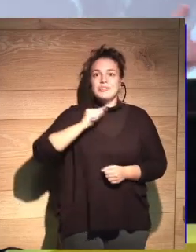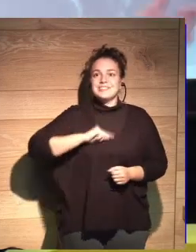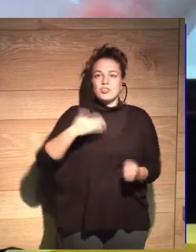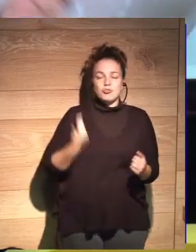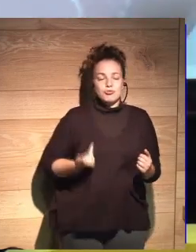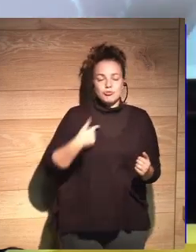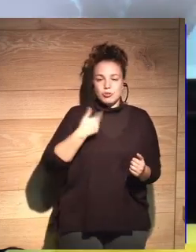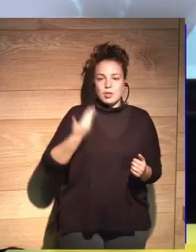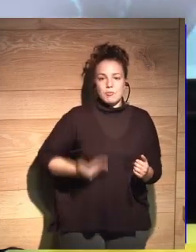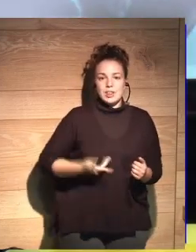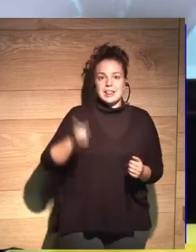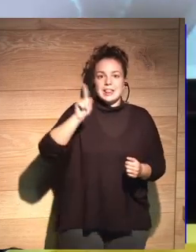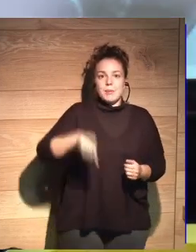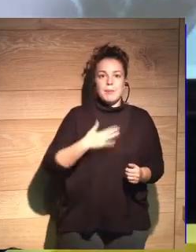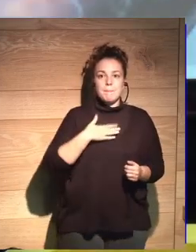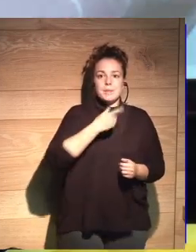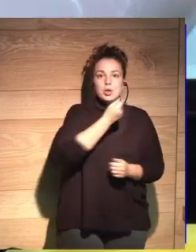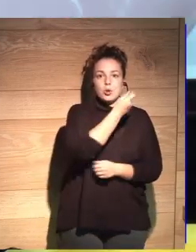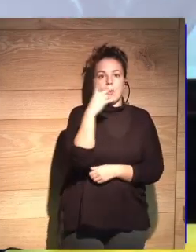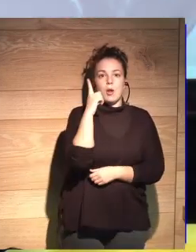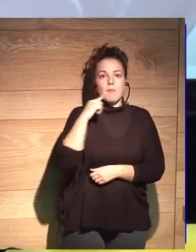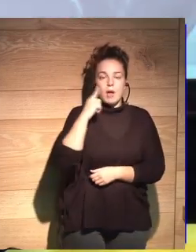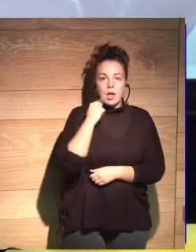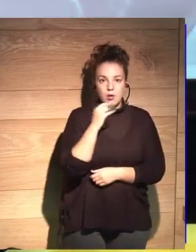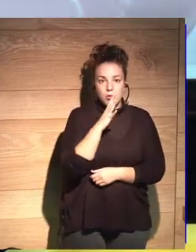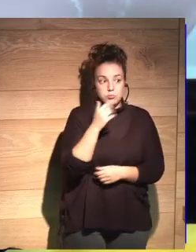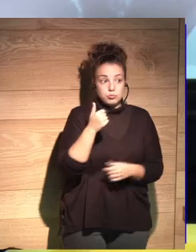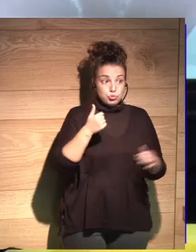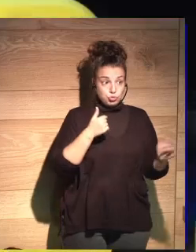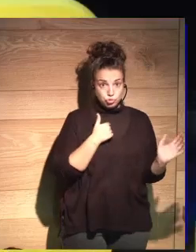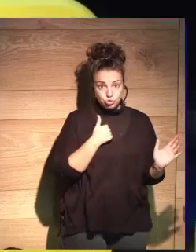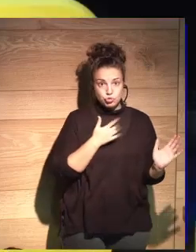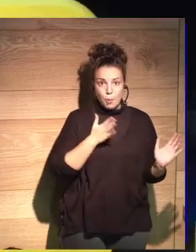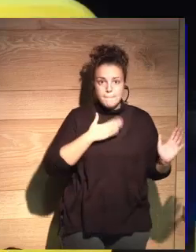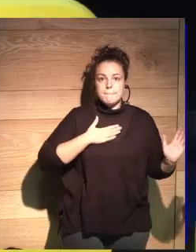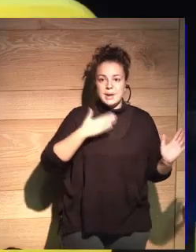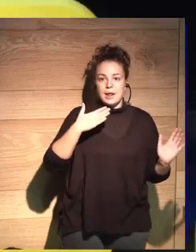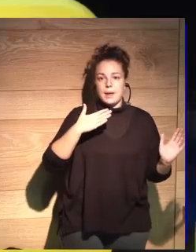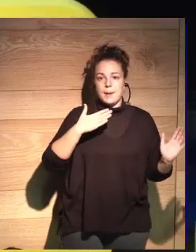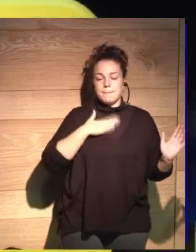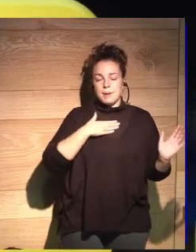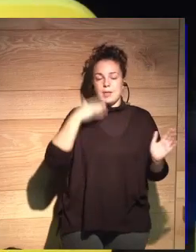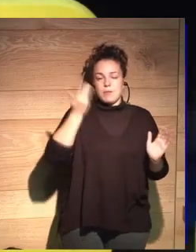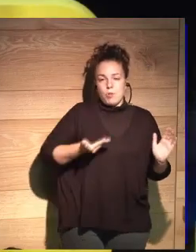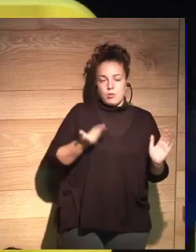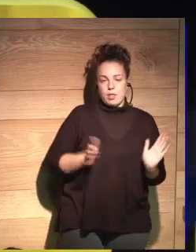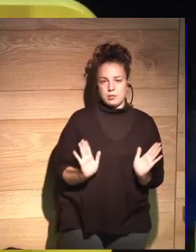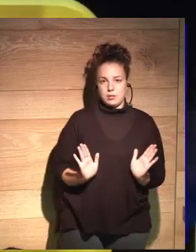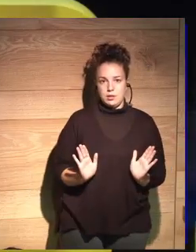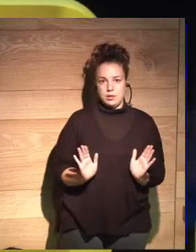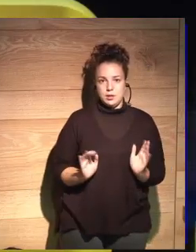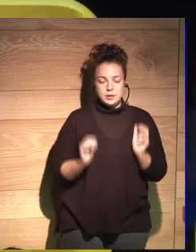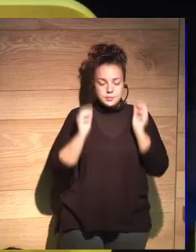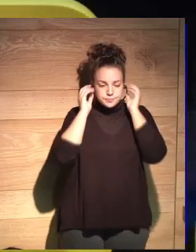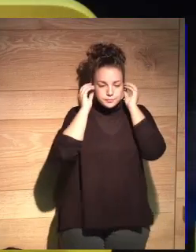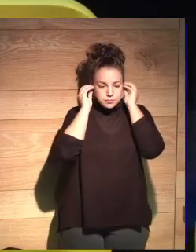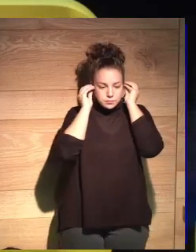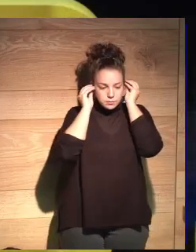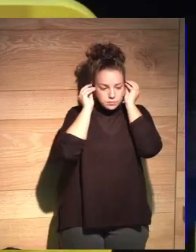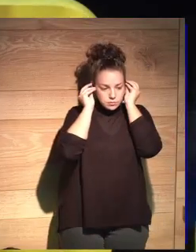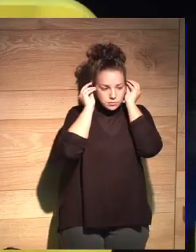yeah, it's not exactly me, but it's rather important to me. So this was something William James